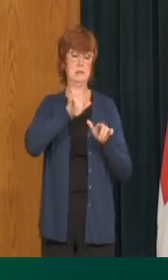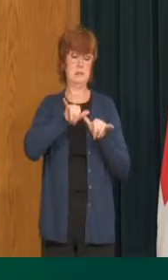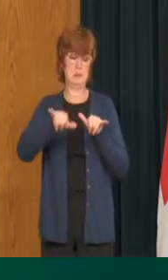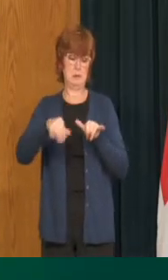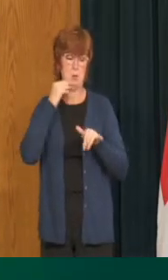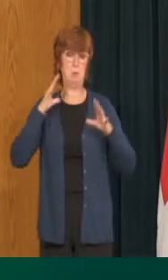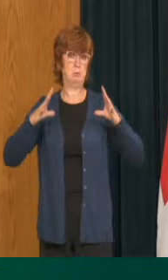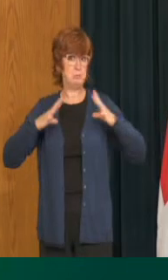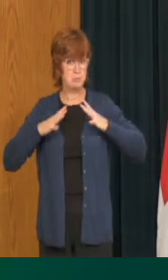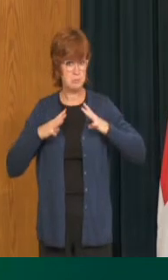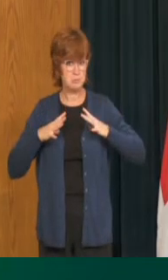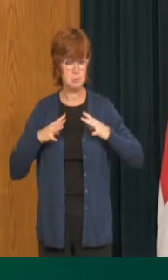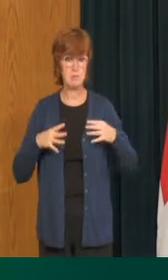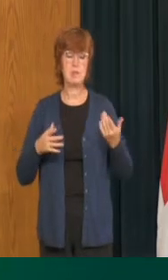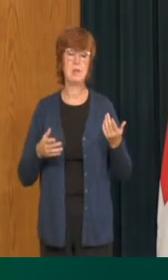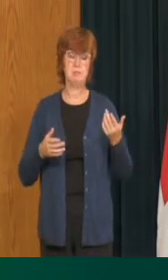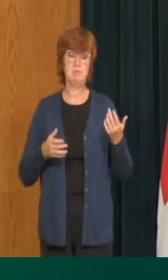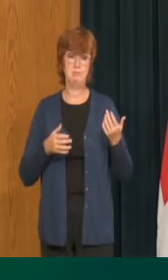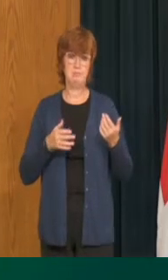well.